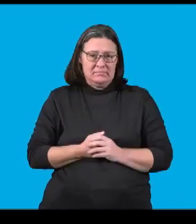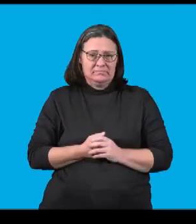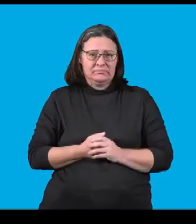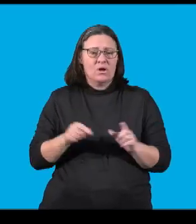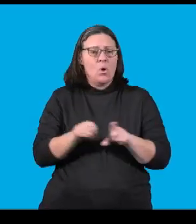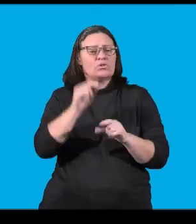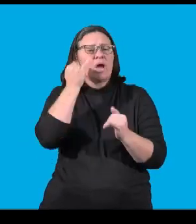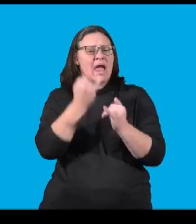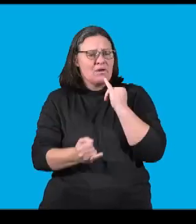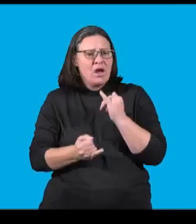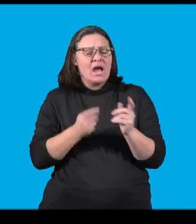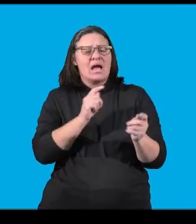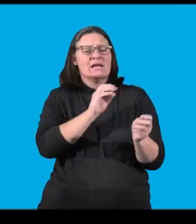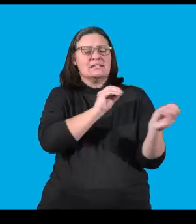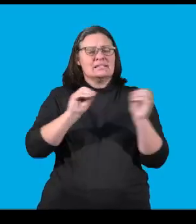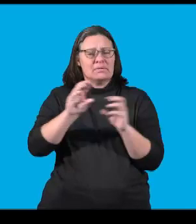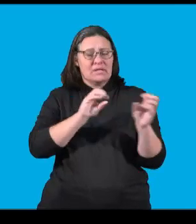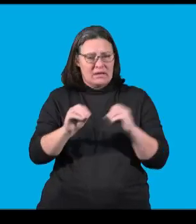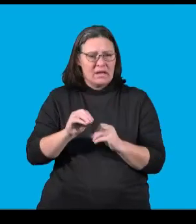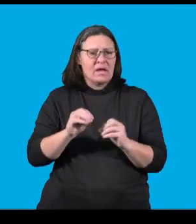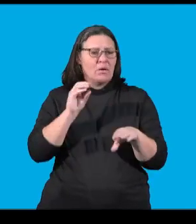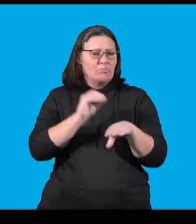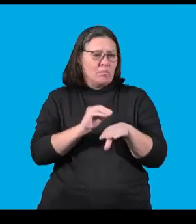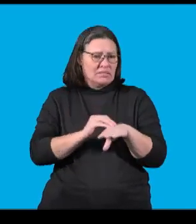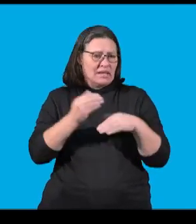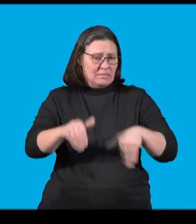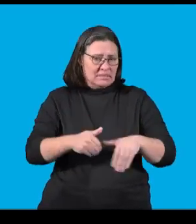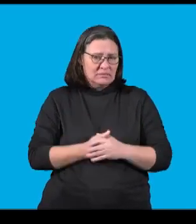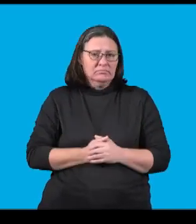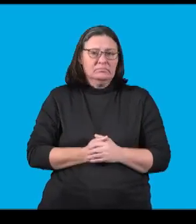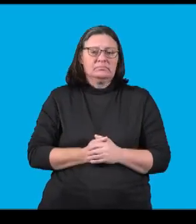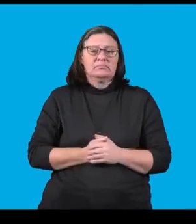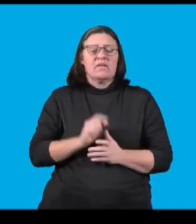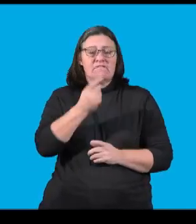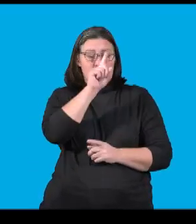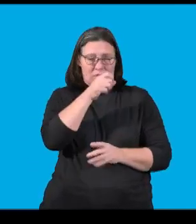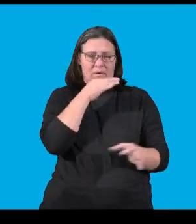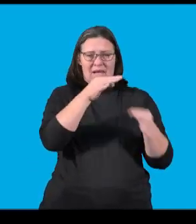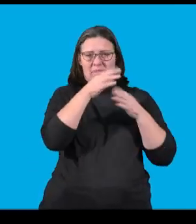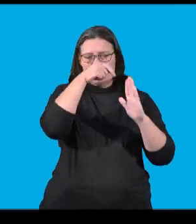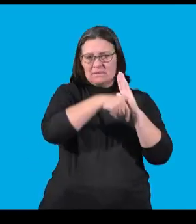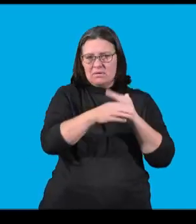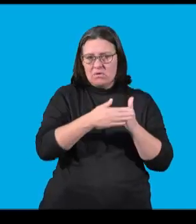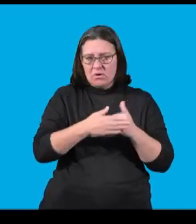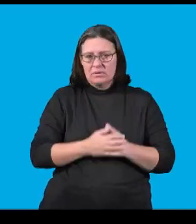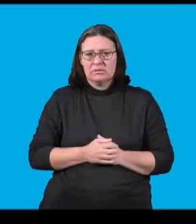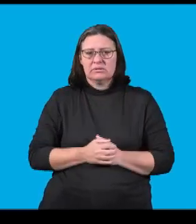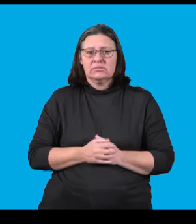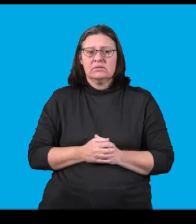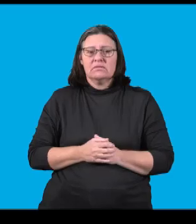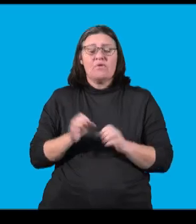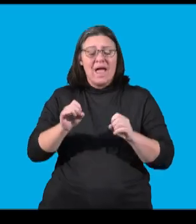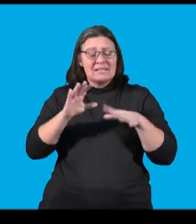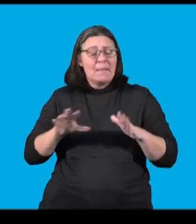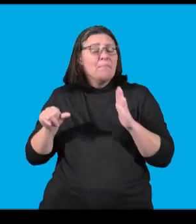point. We also see errors in substitution in limit problems, which I will take you through as we go through the first question.